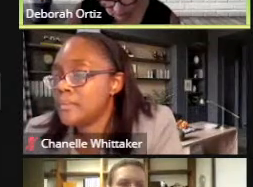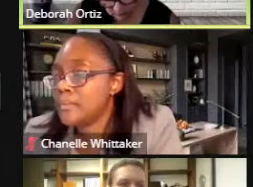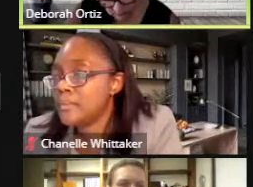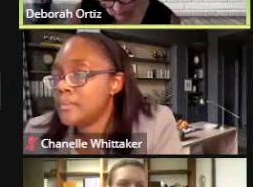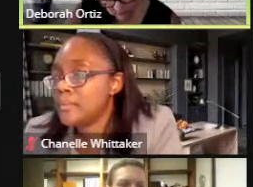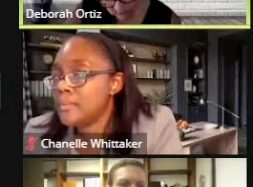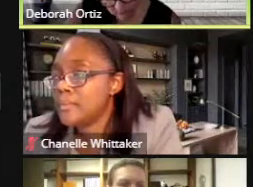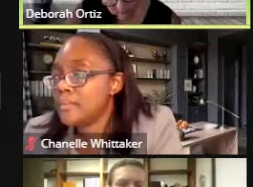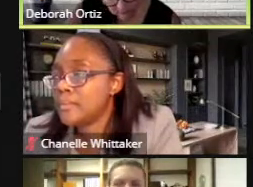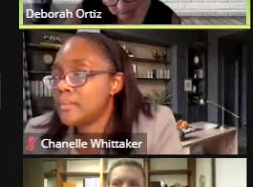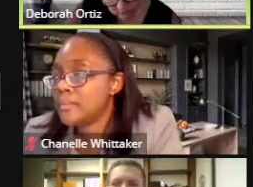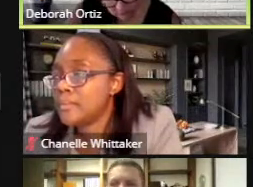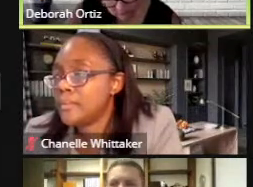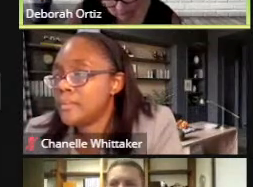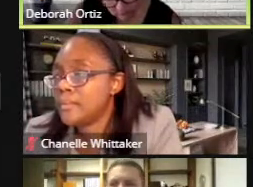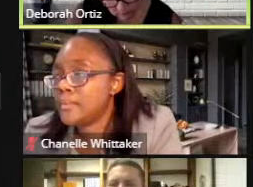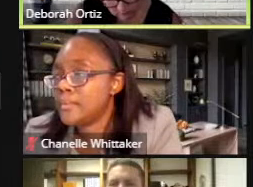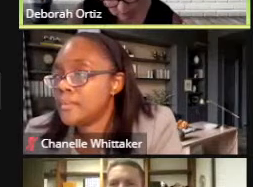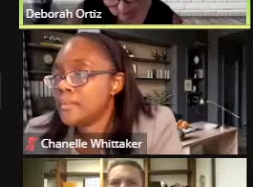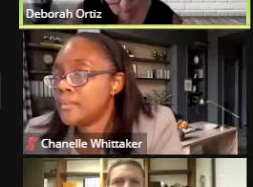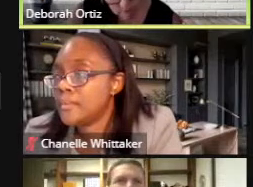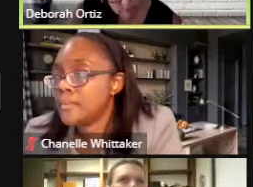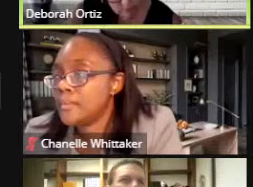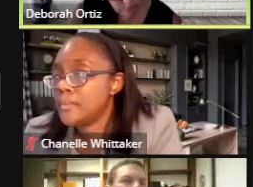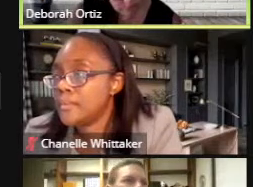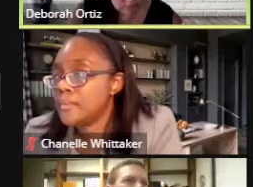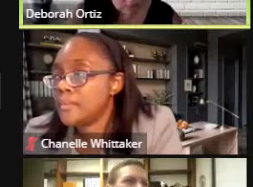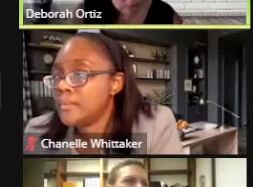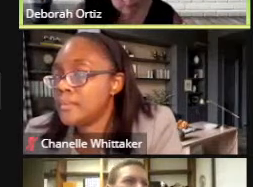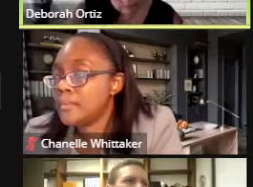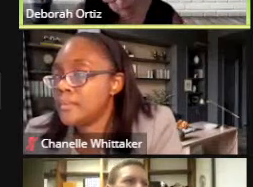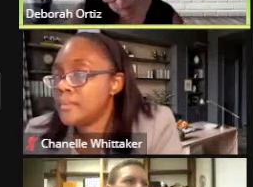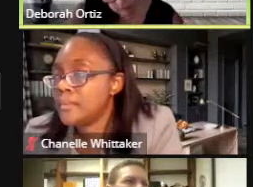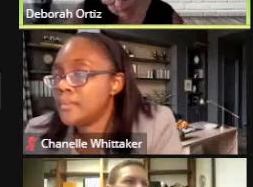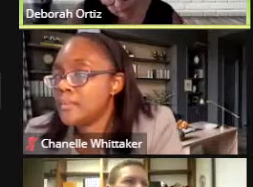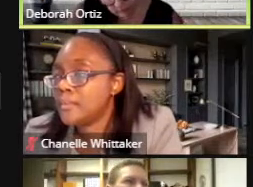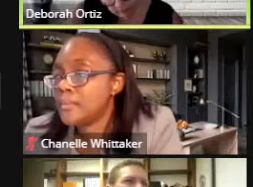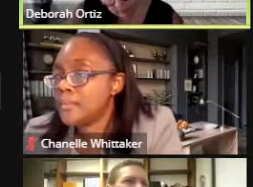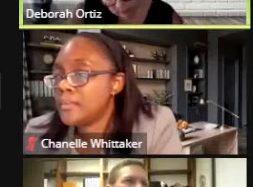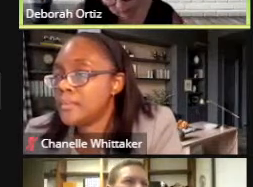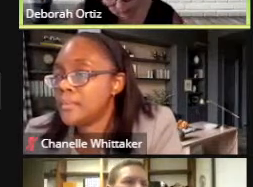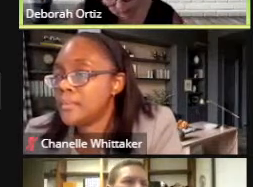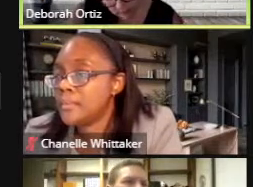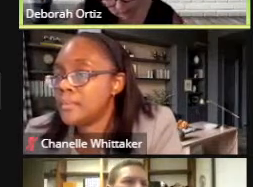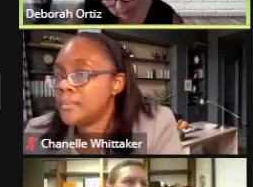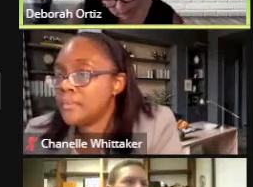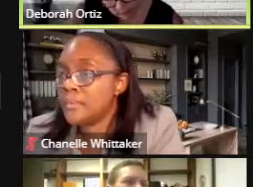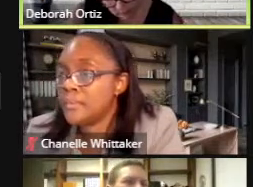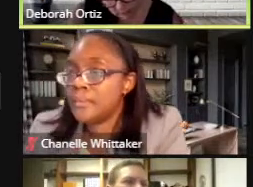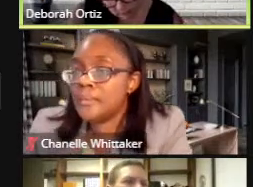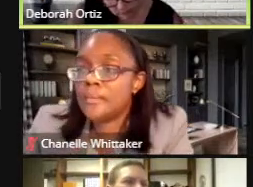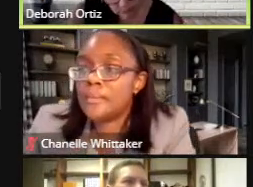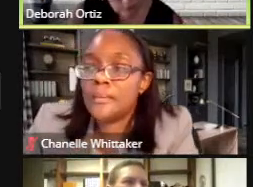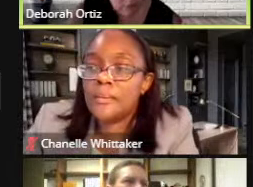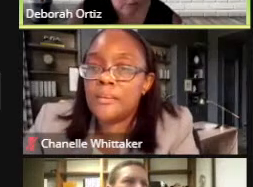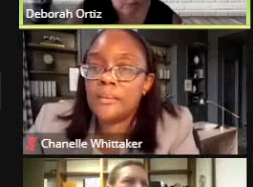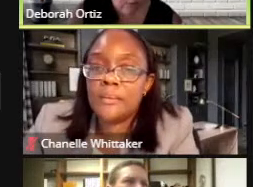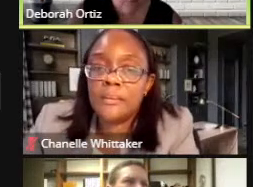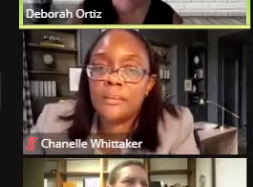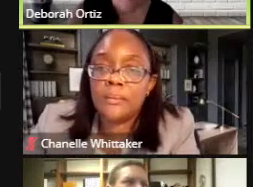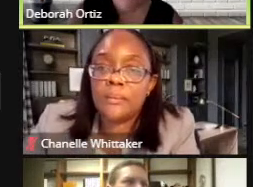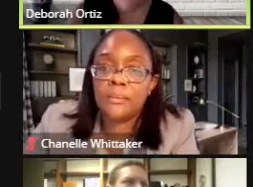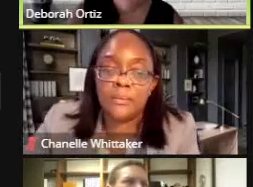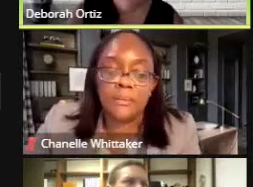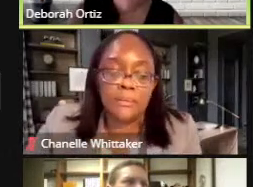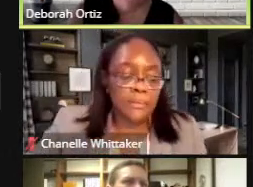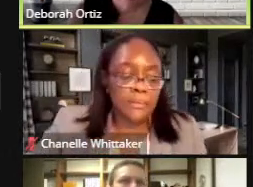already robbed me of letting my child go to a public school because she's not vaccinated. I chose not to because I had